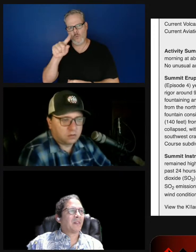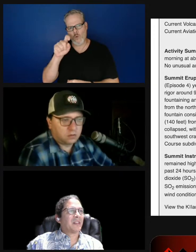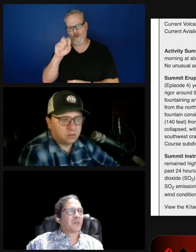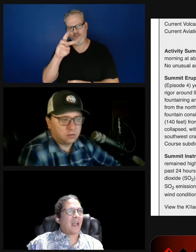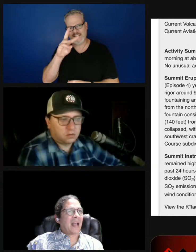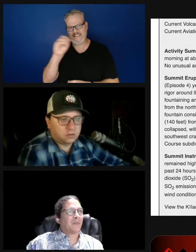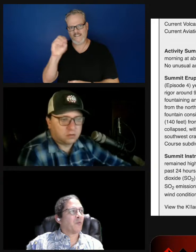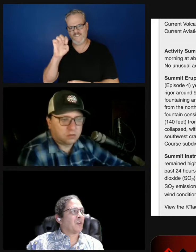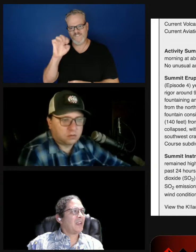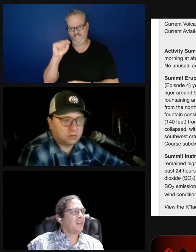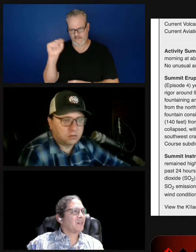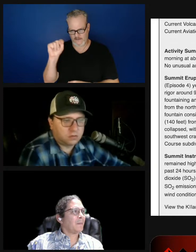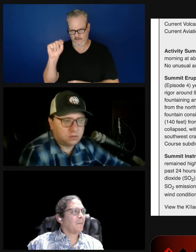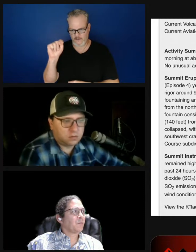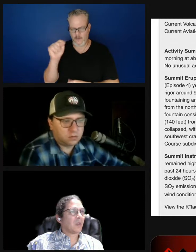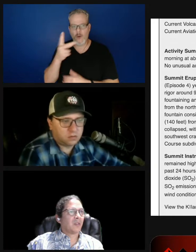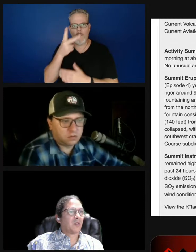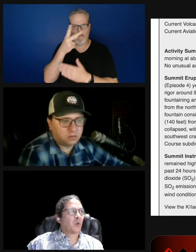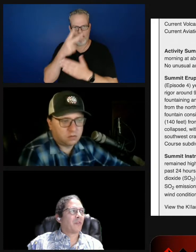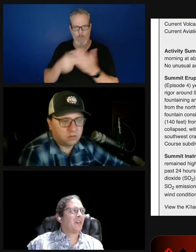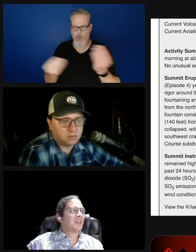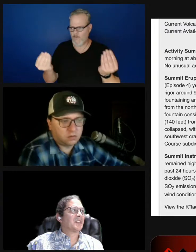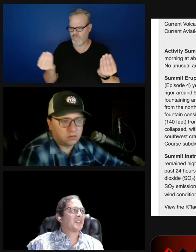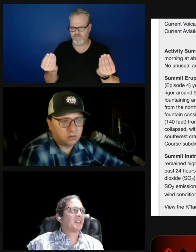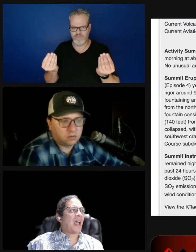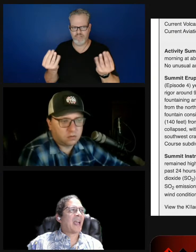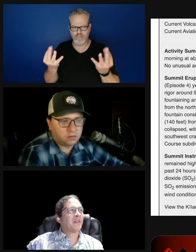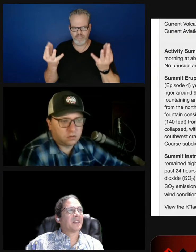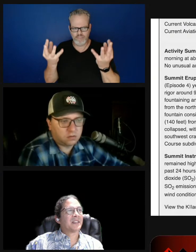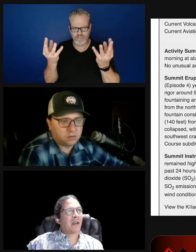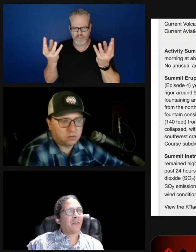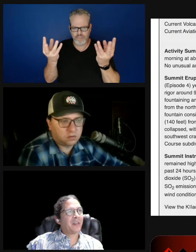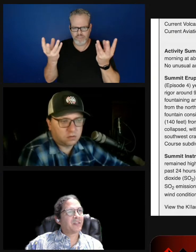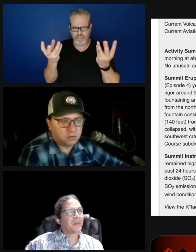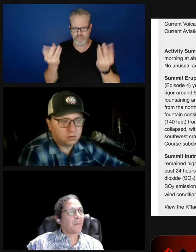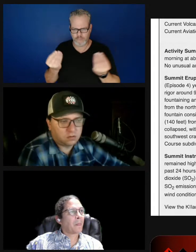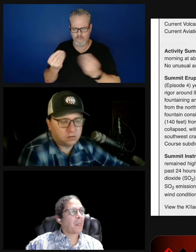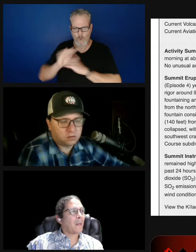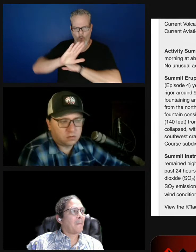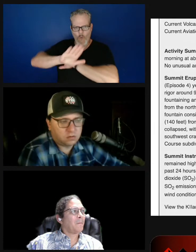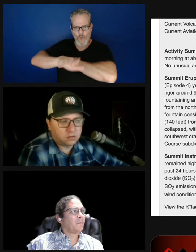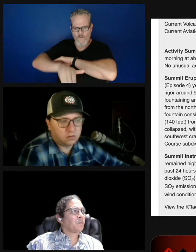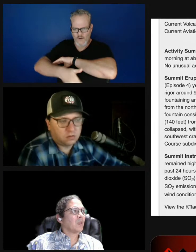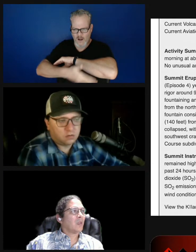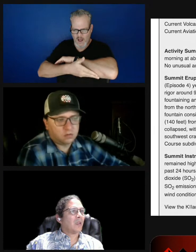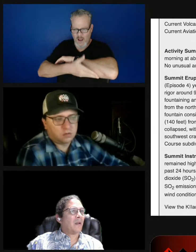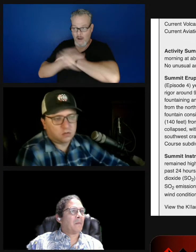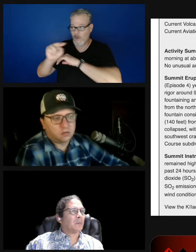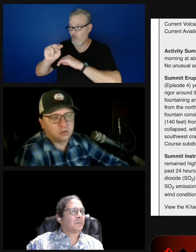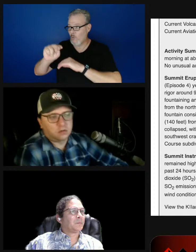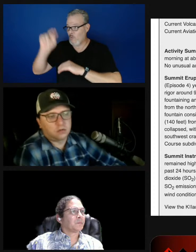Both fountains were active overnight. The north vent consistently higher than the south vent.